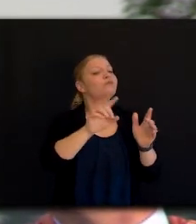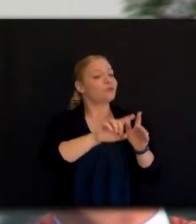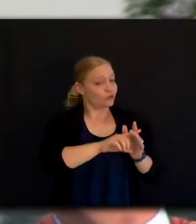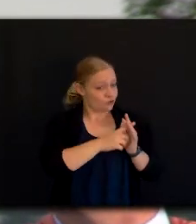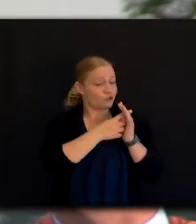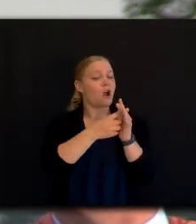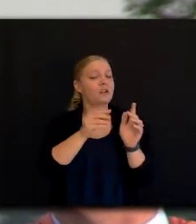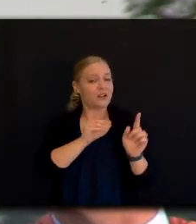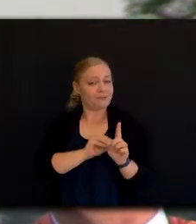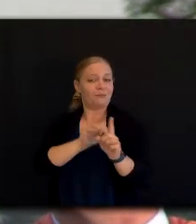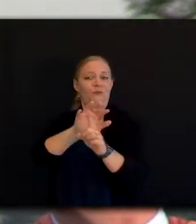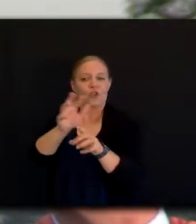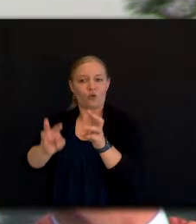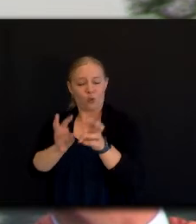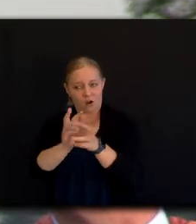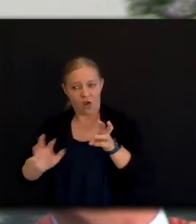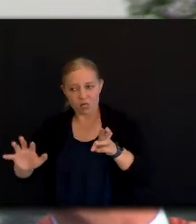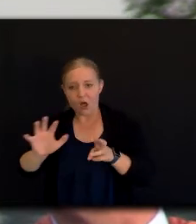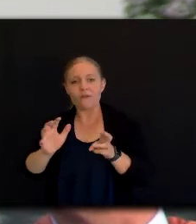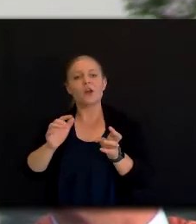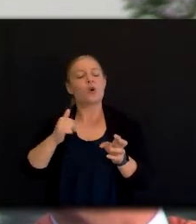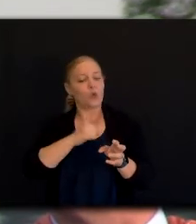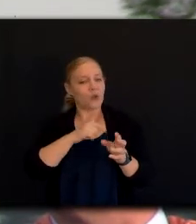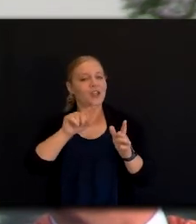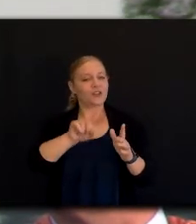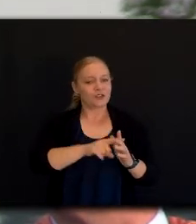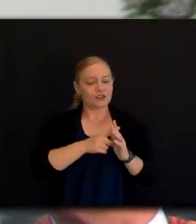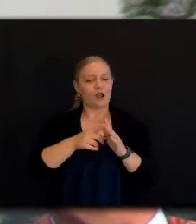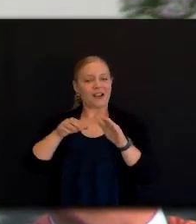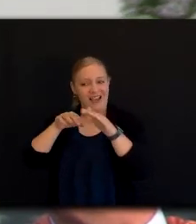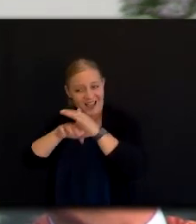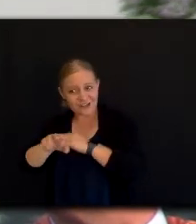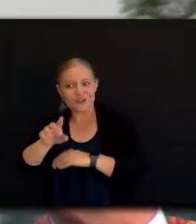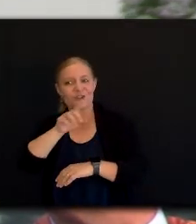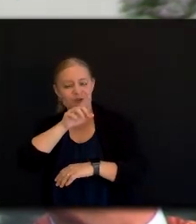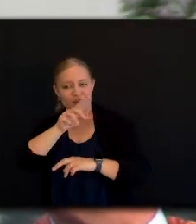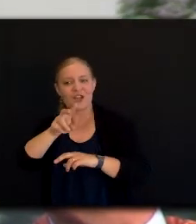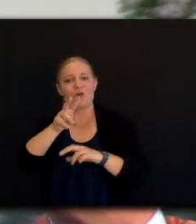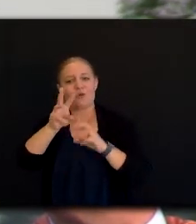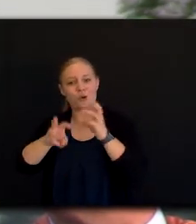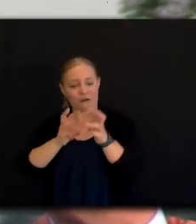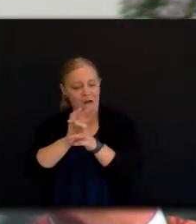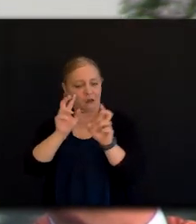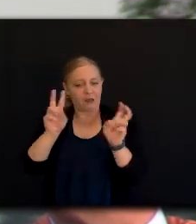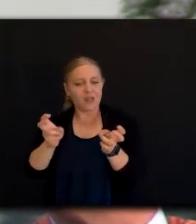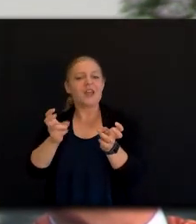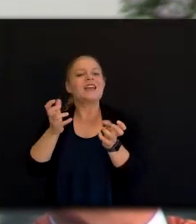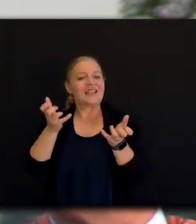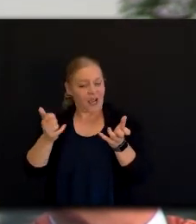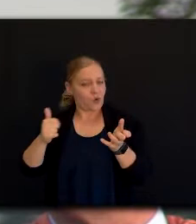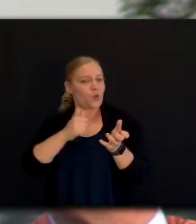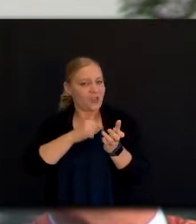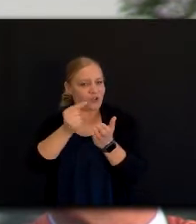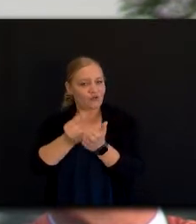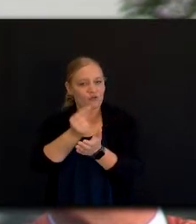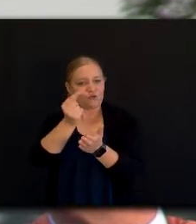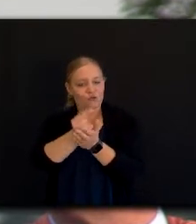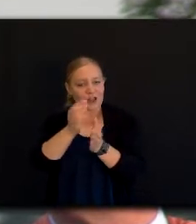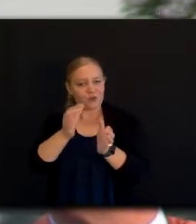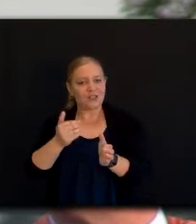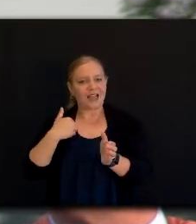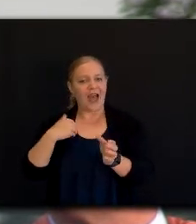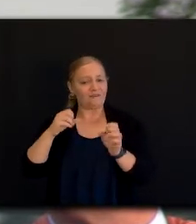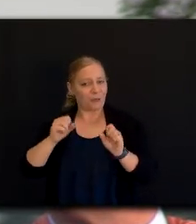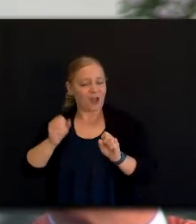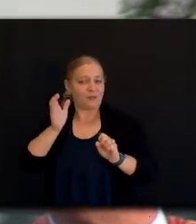around us. And so as we begin to dive into the quote-unquote real world, let us become the change makers that we as graduates have the potential to